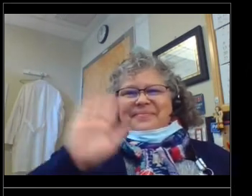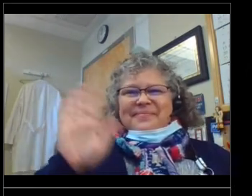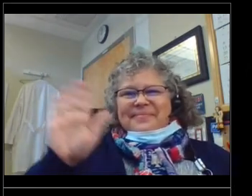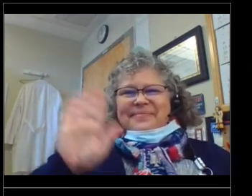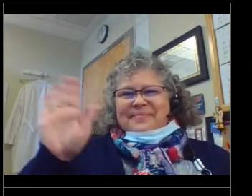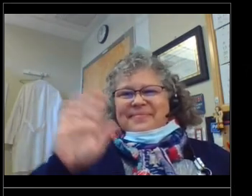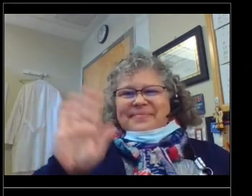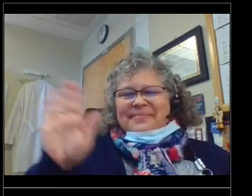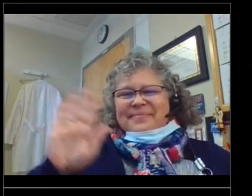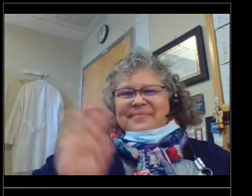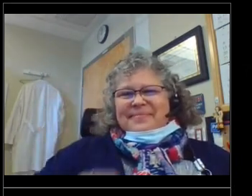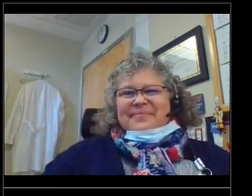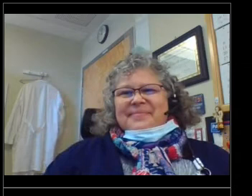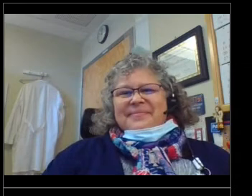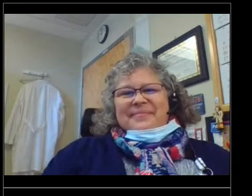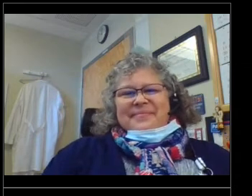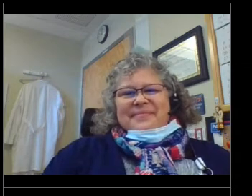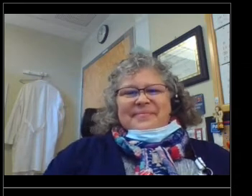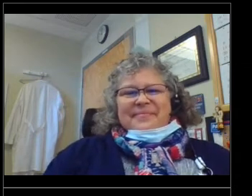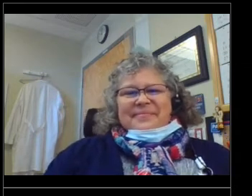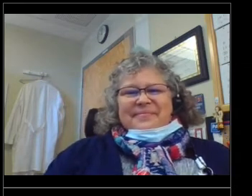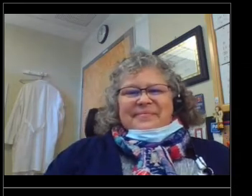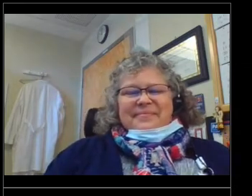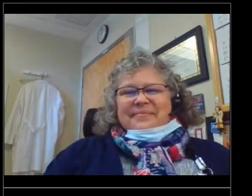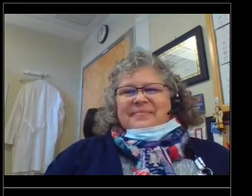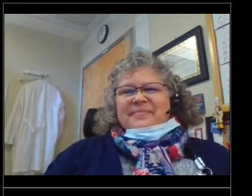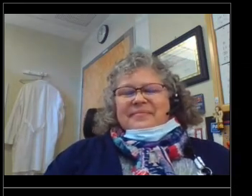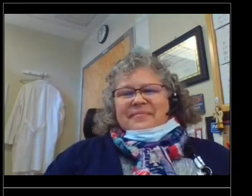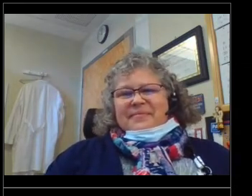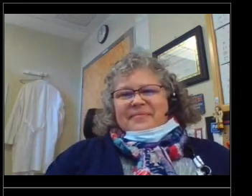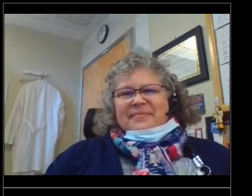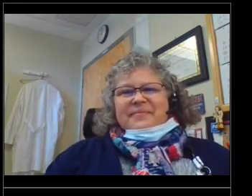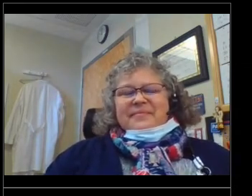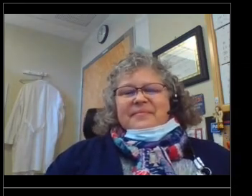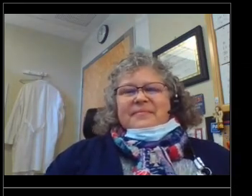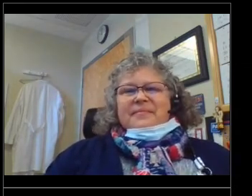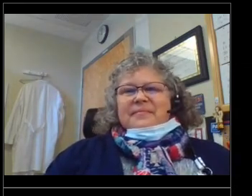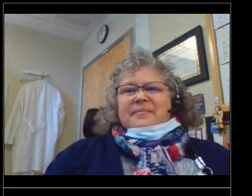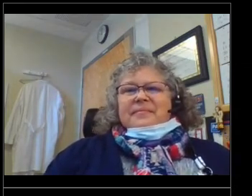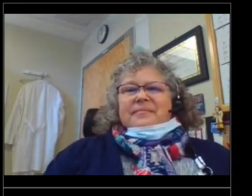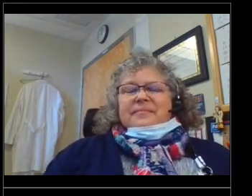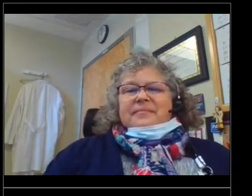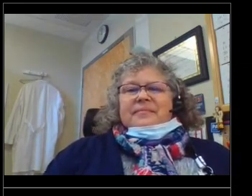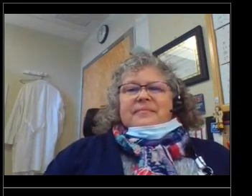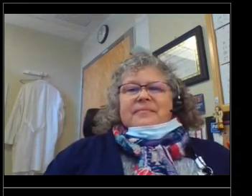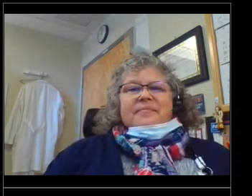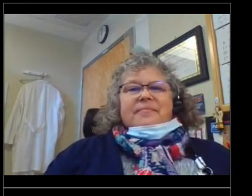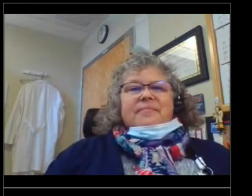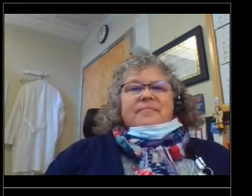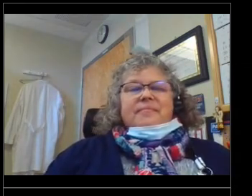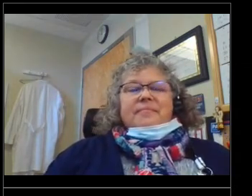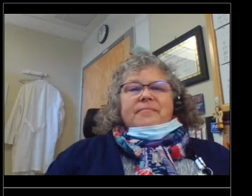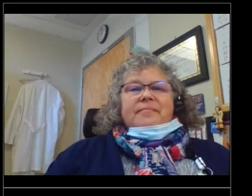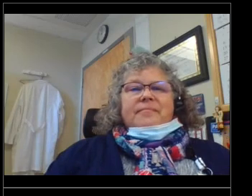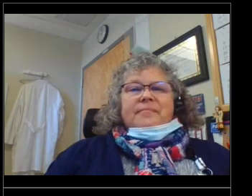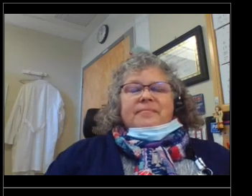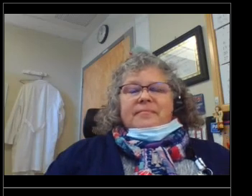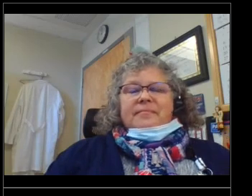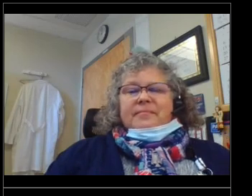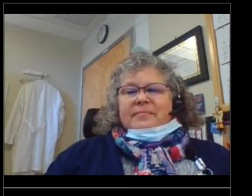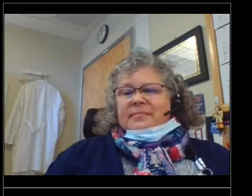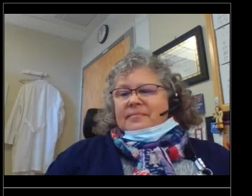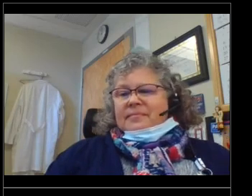Thank you again for presenting this valuable information, and thanks everyone for such great participation. Just as a reminder, the presentation slides and recording will